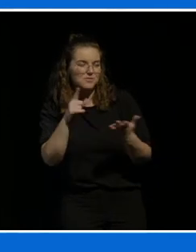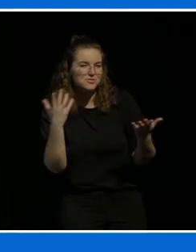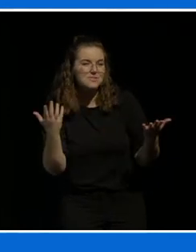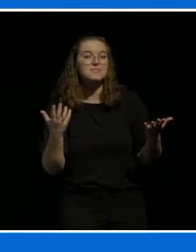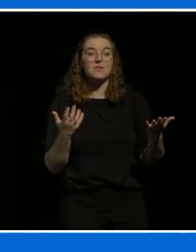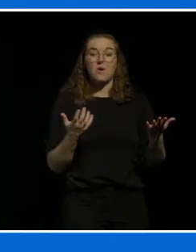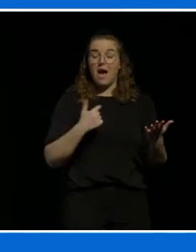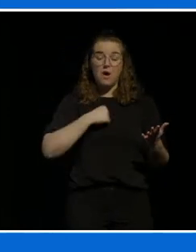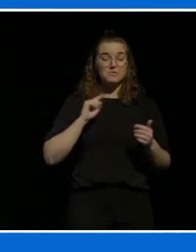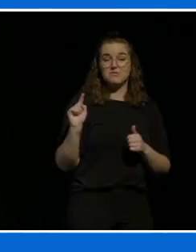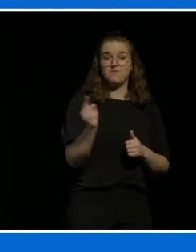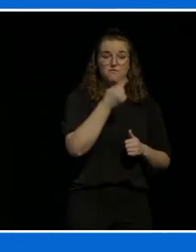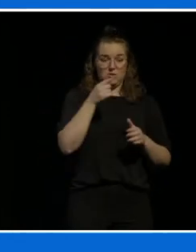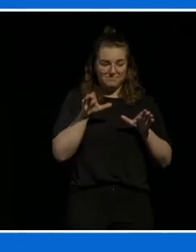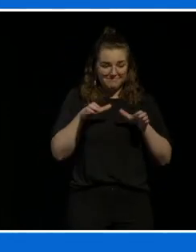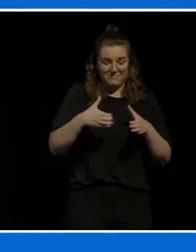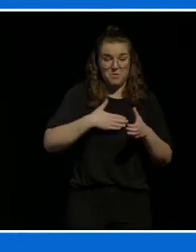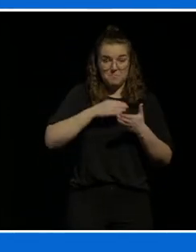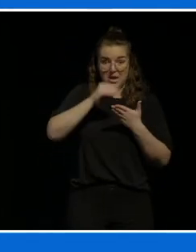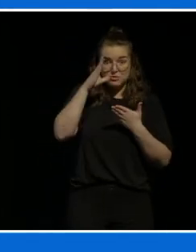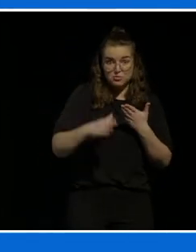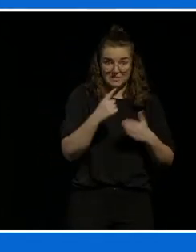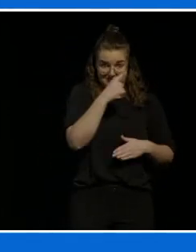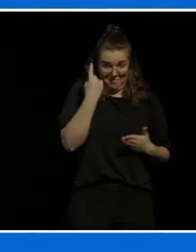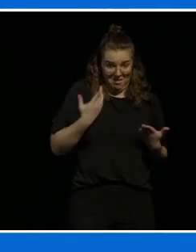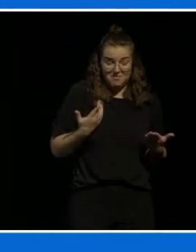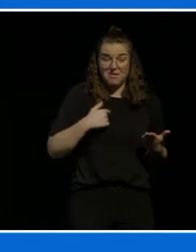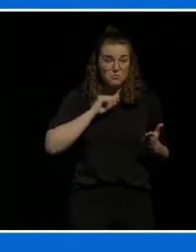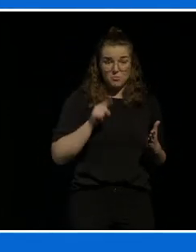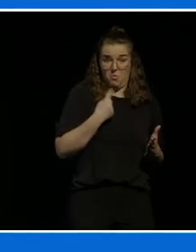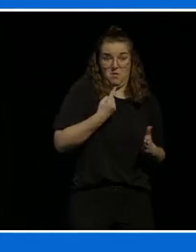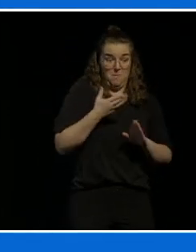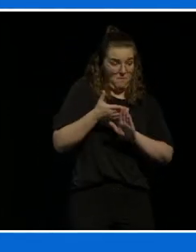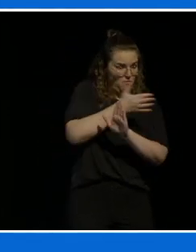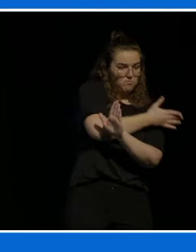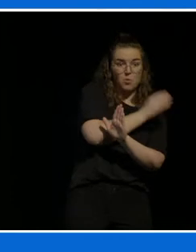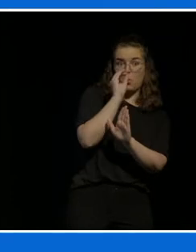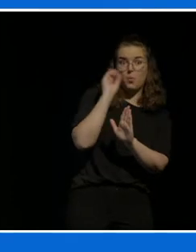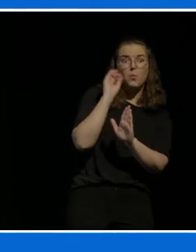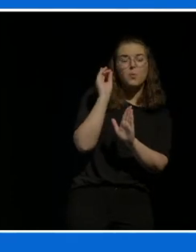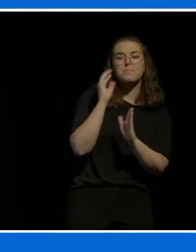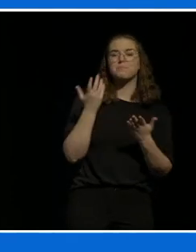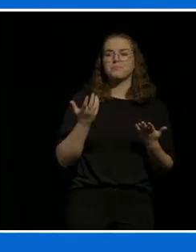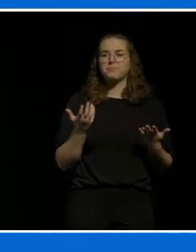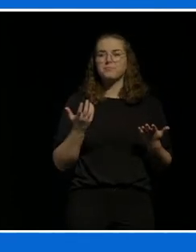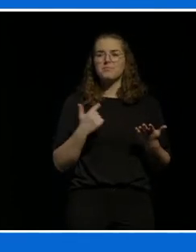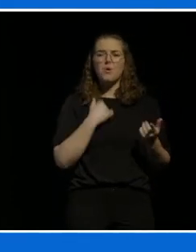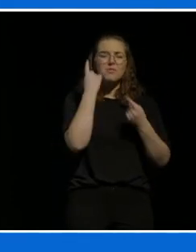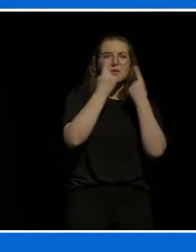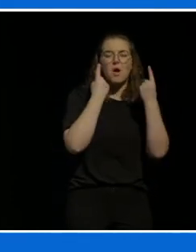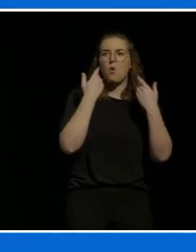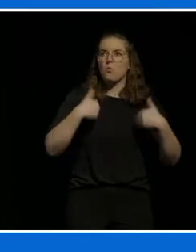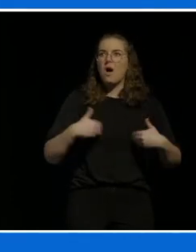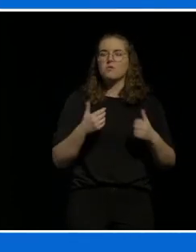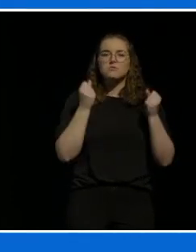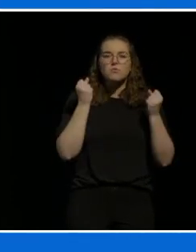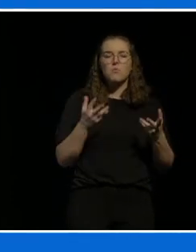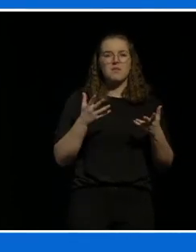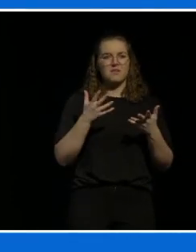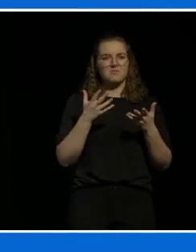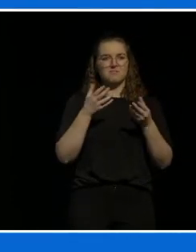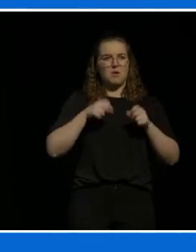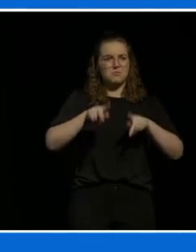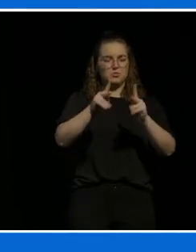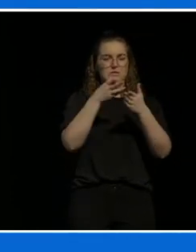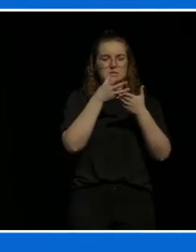black students. So there's no other black students before me. And I keep thinking about how many opportunities were lost like that. So I ended up